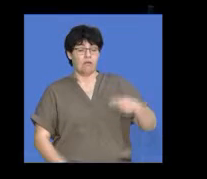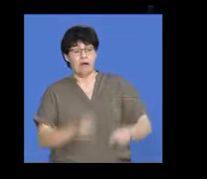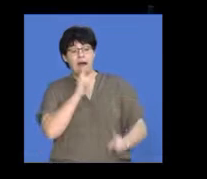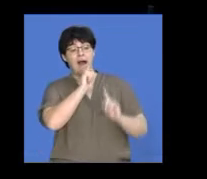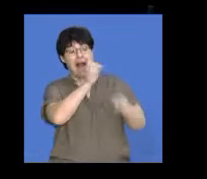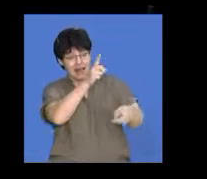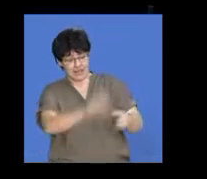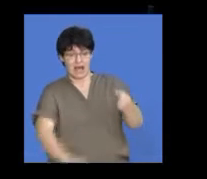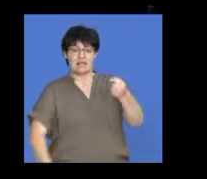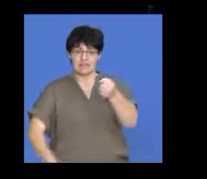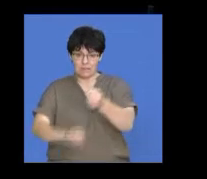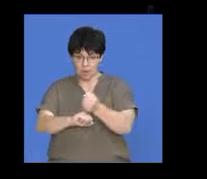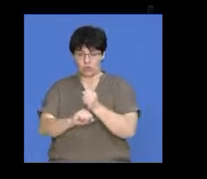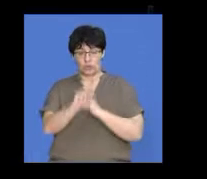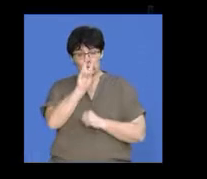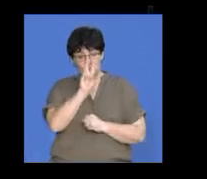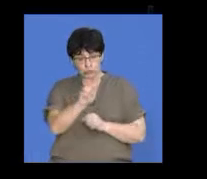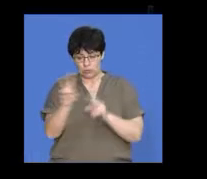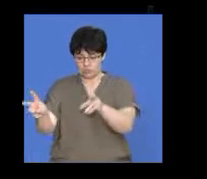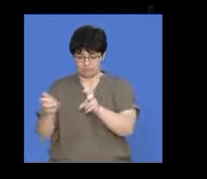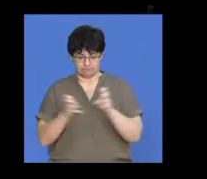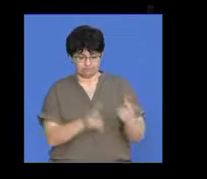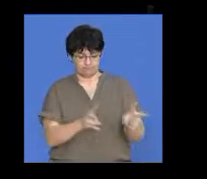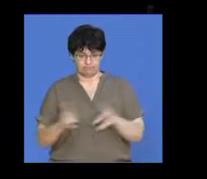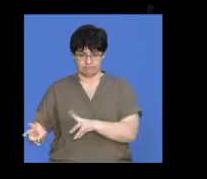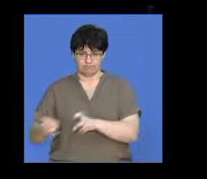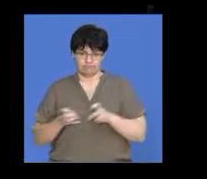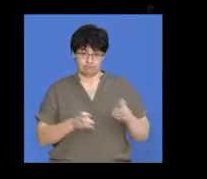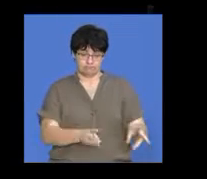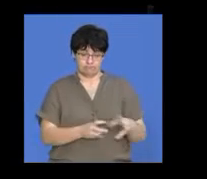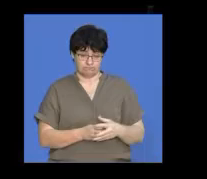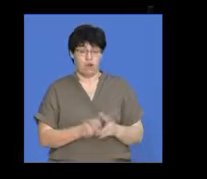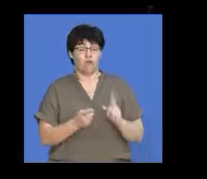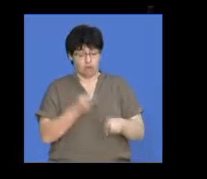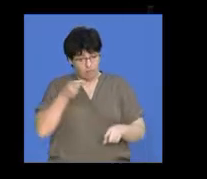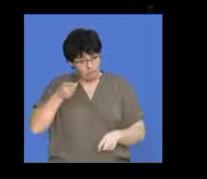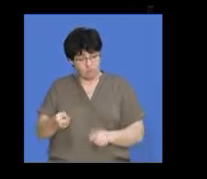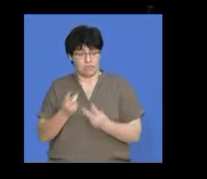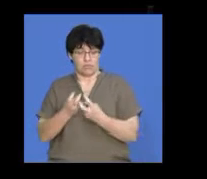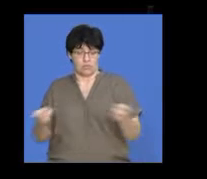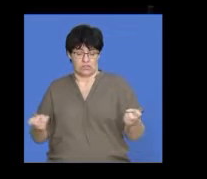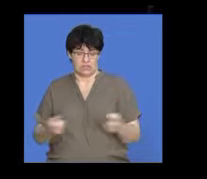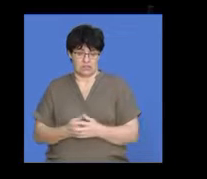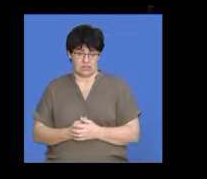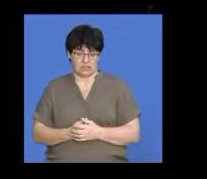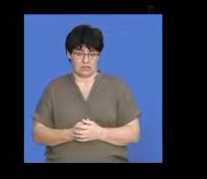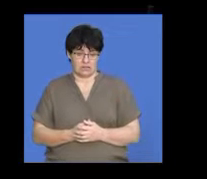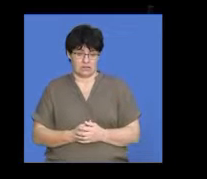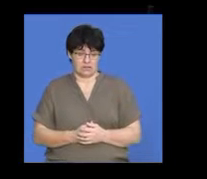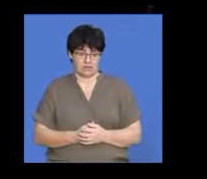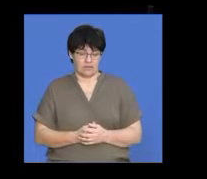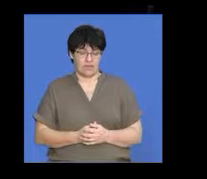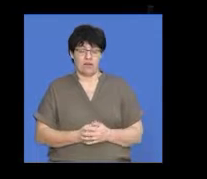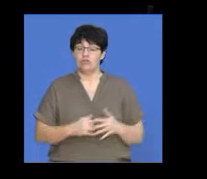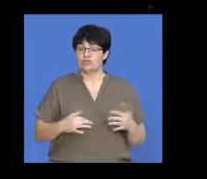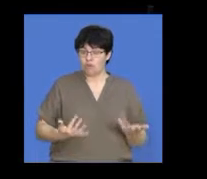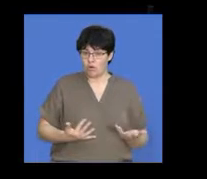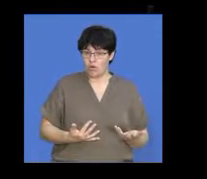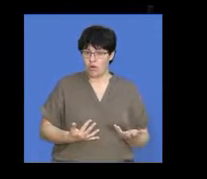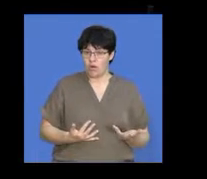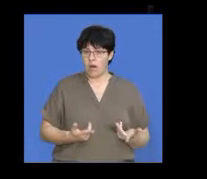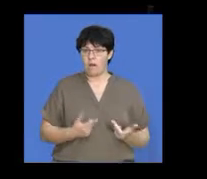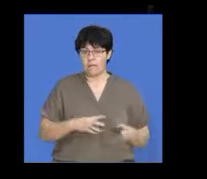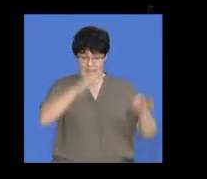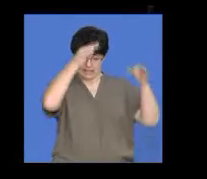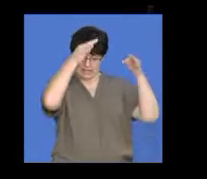answer with 2 quotes from the source. Again, you are supporting by giving the quotes from the source. So you are making